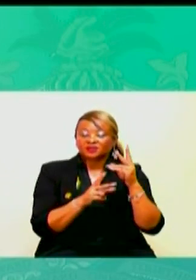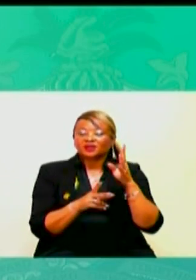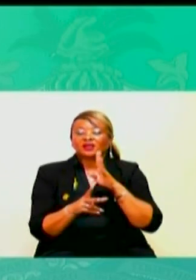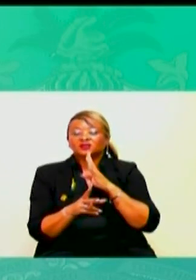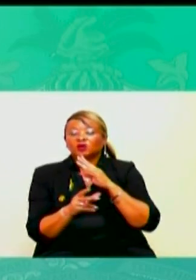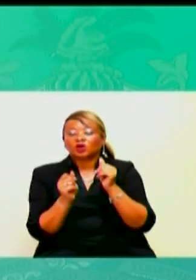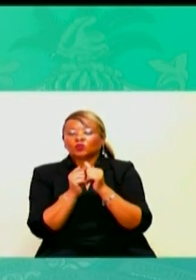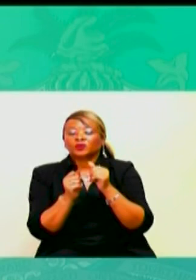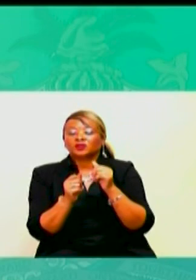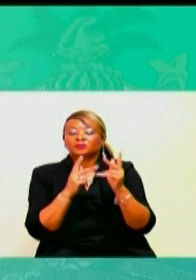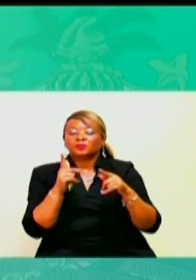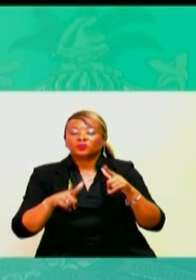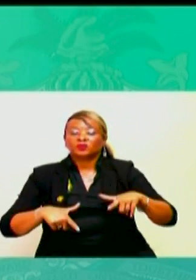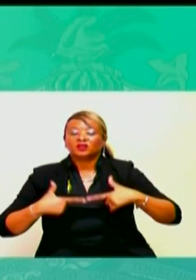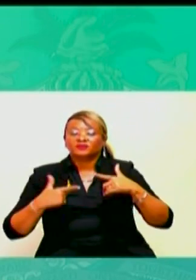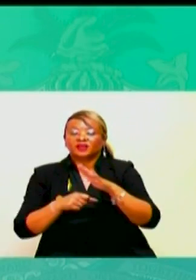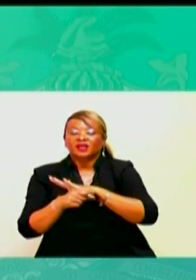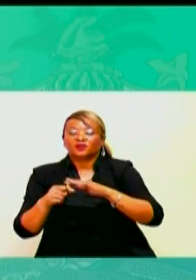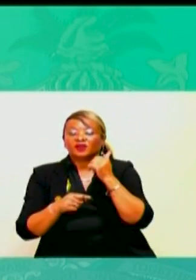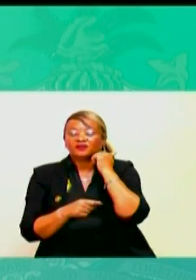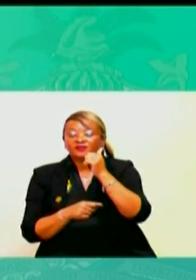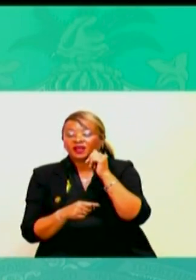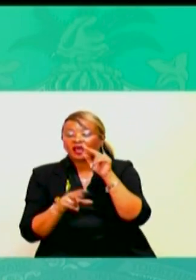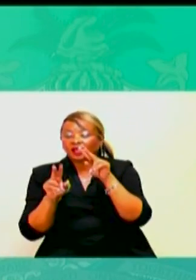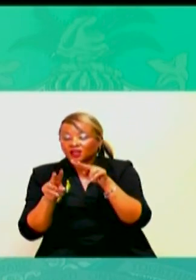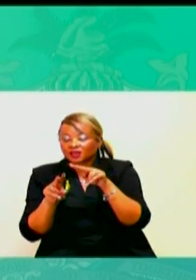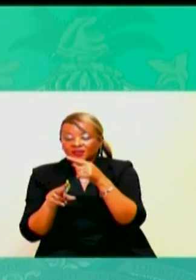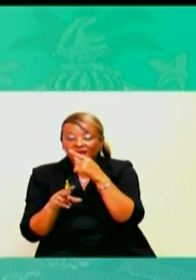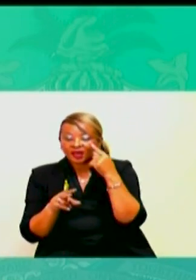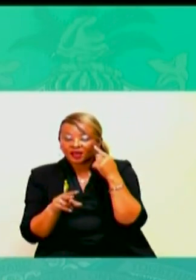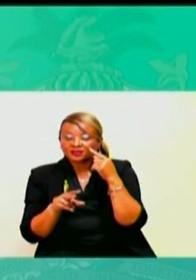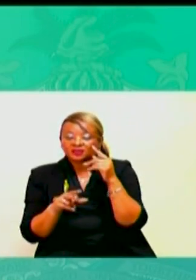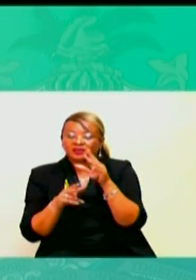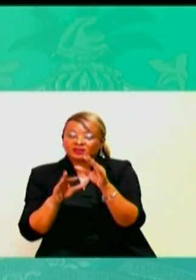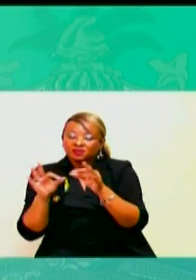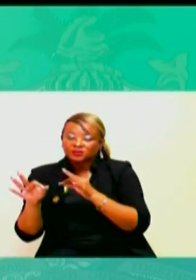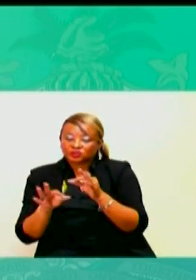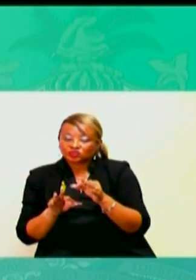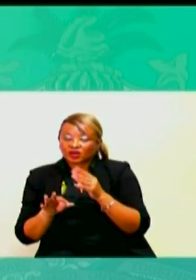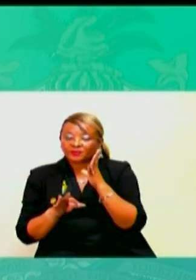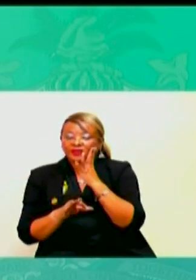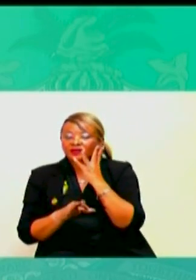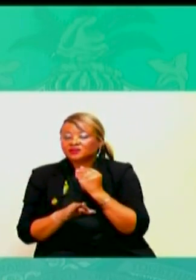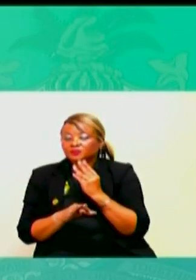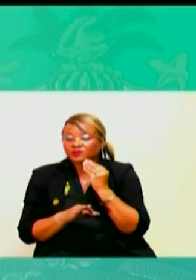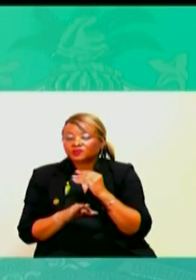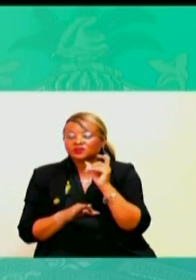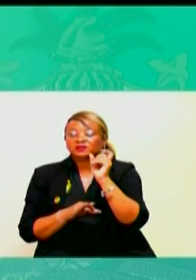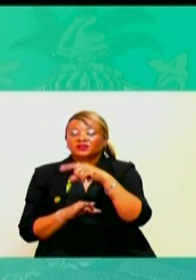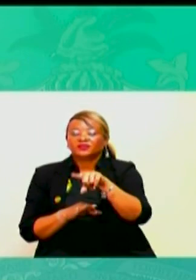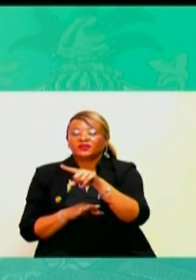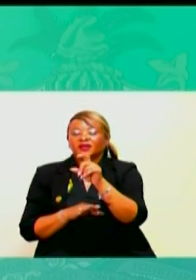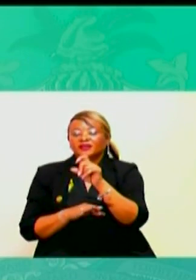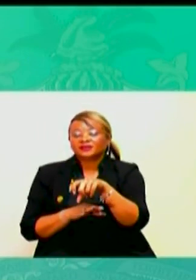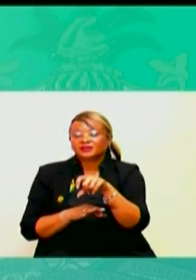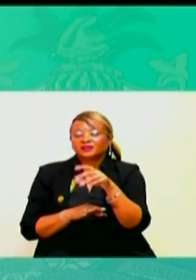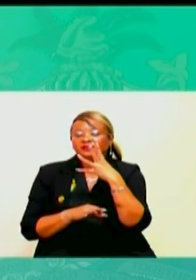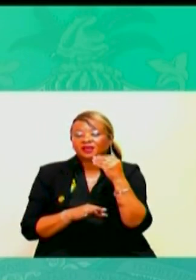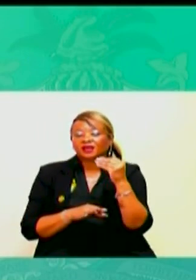daily. I get to look into their eyes as they describe their experiences, their needs, and